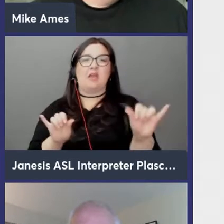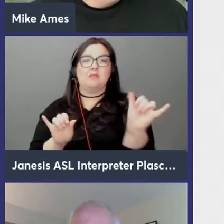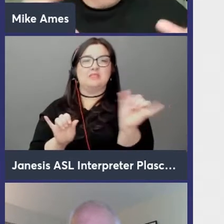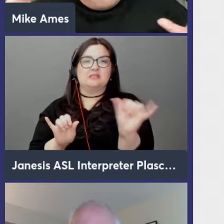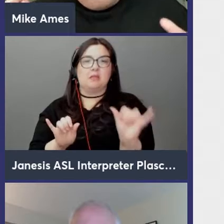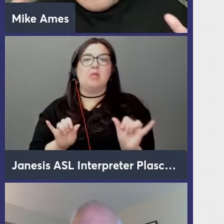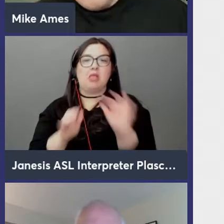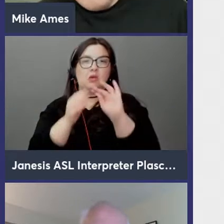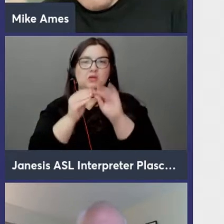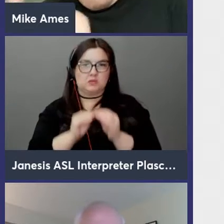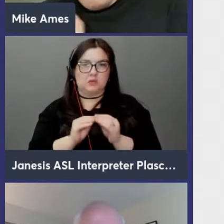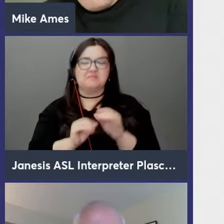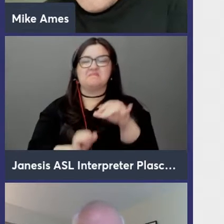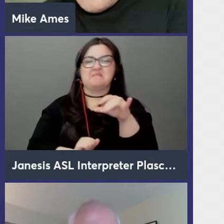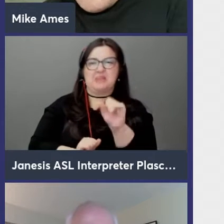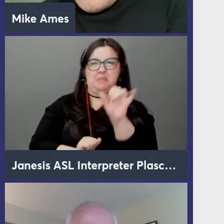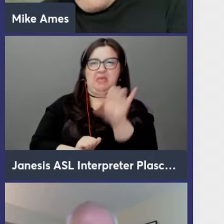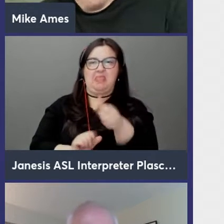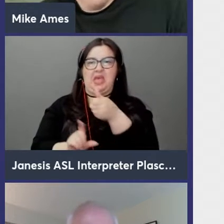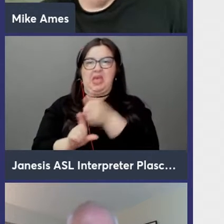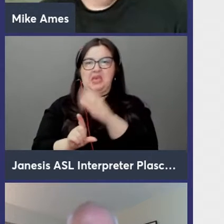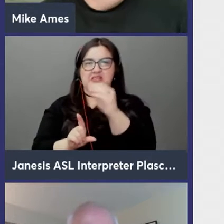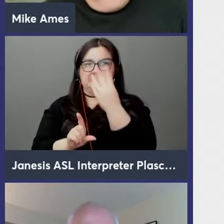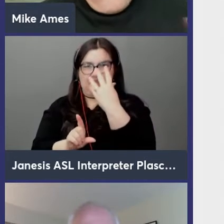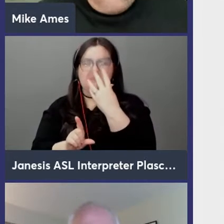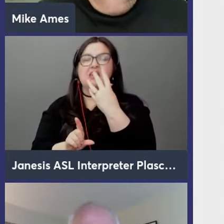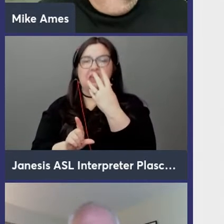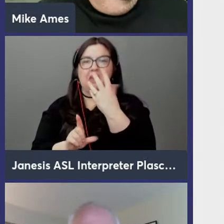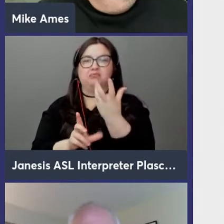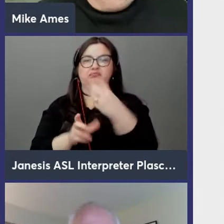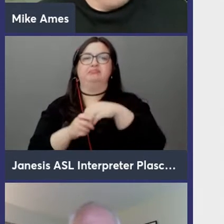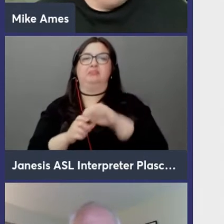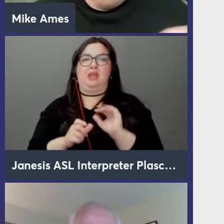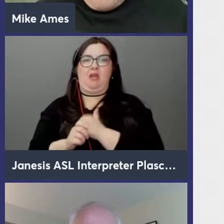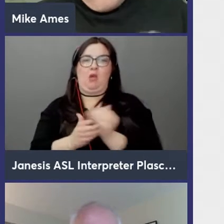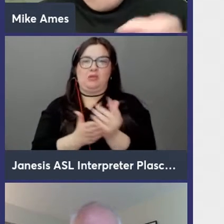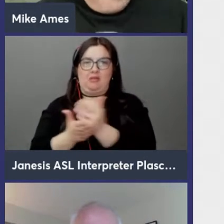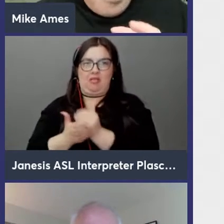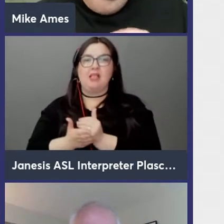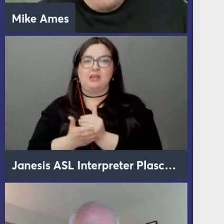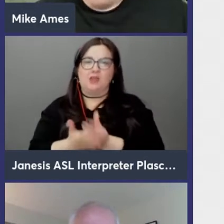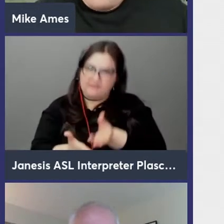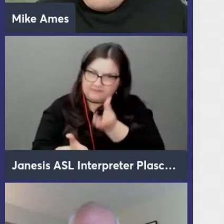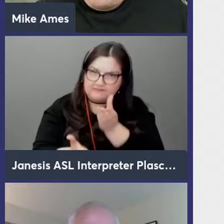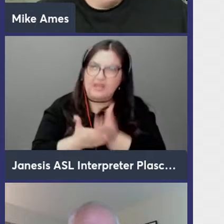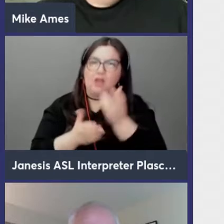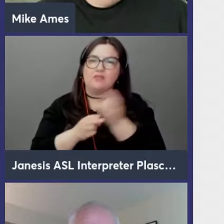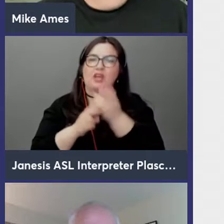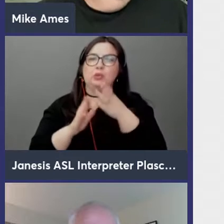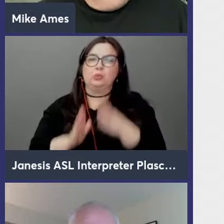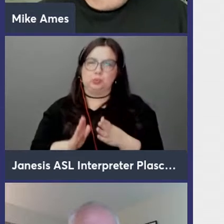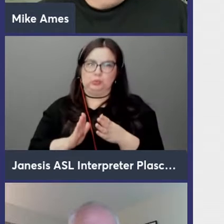yes, that selfie is in our collection. This is a verified user. Maybe we'll